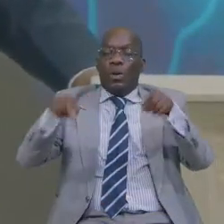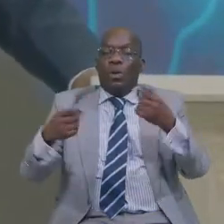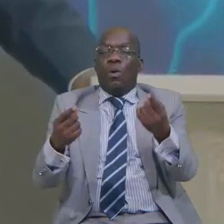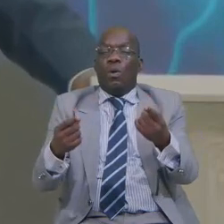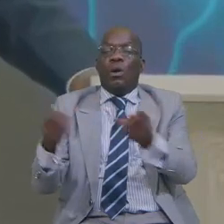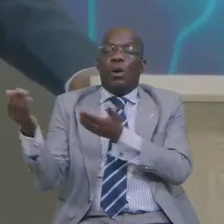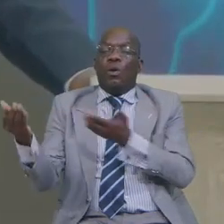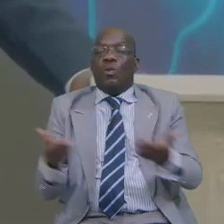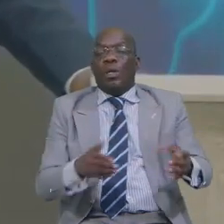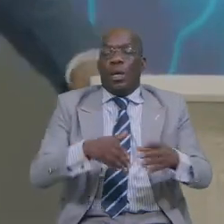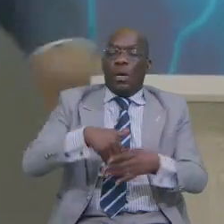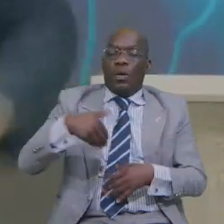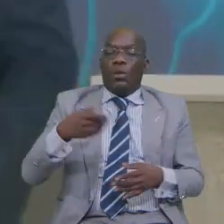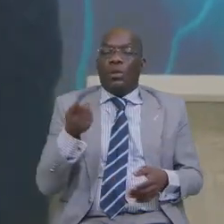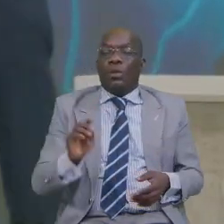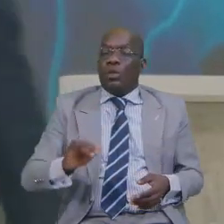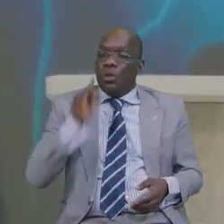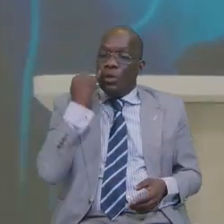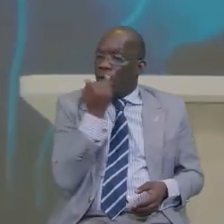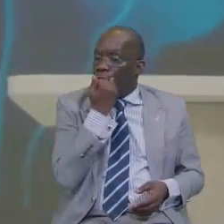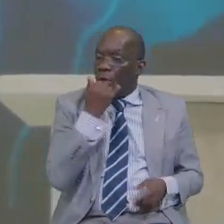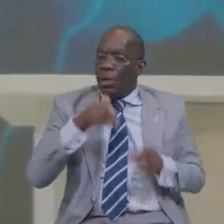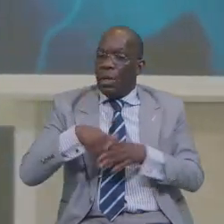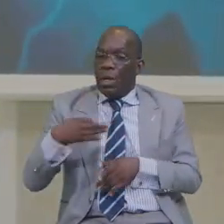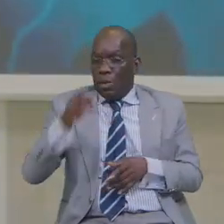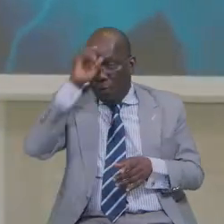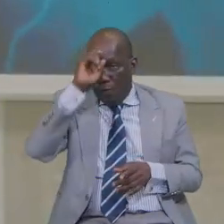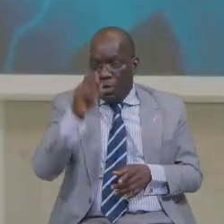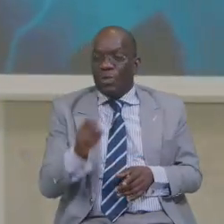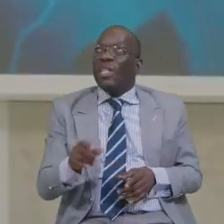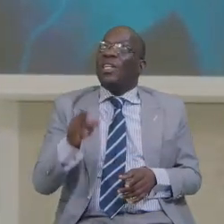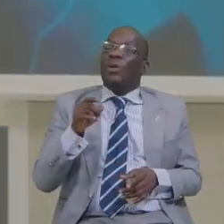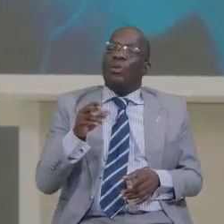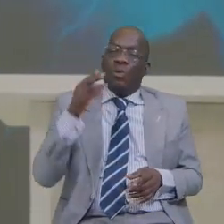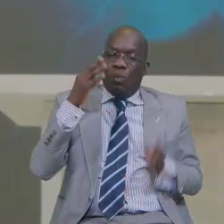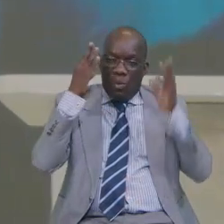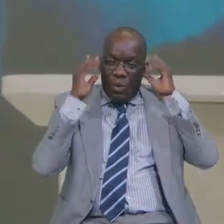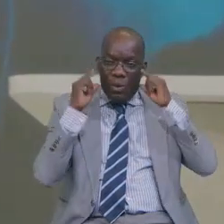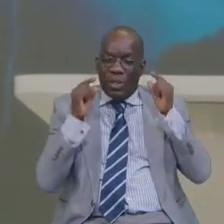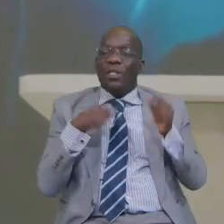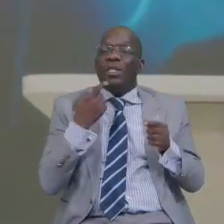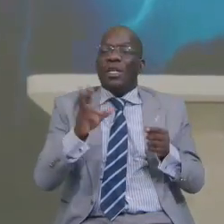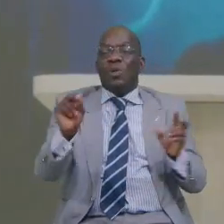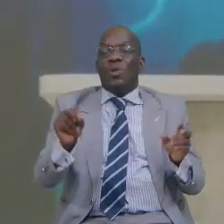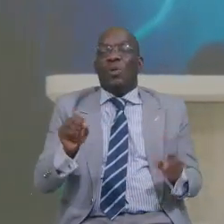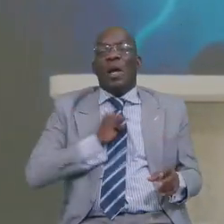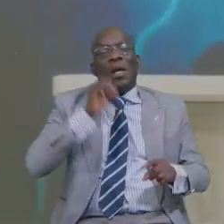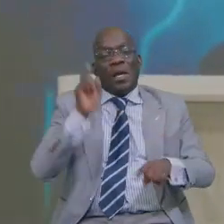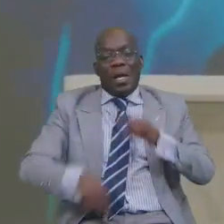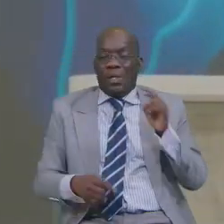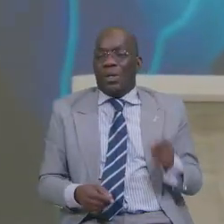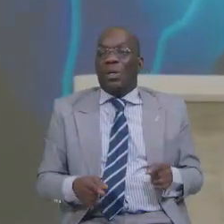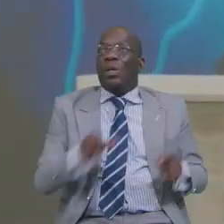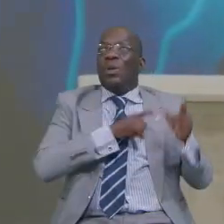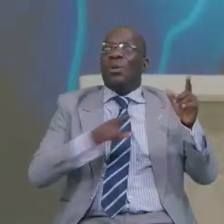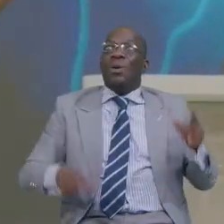Israel out of Egypt. No, I cannot, Lord. Yes, you will. No, I